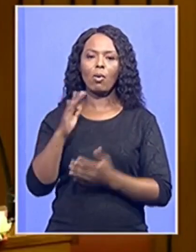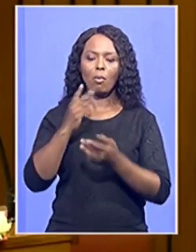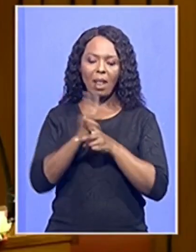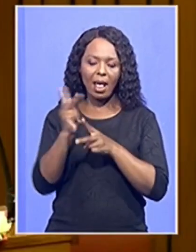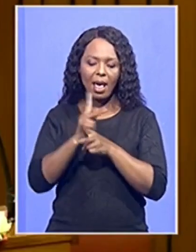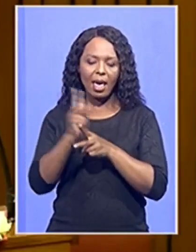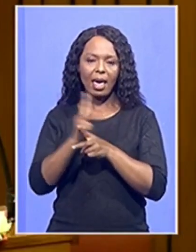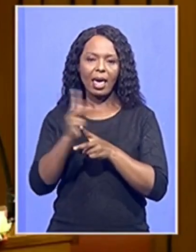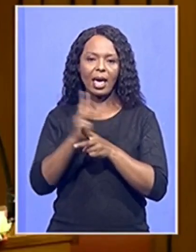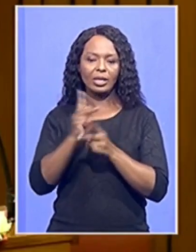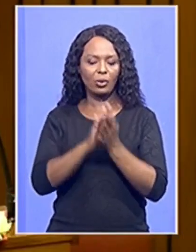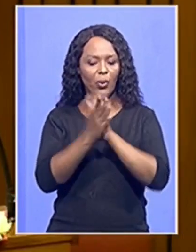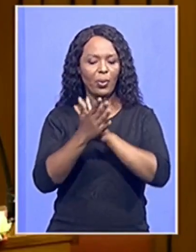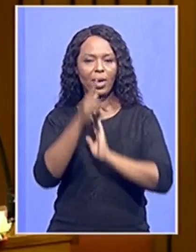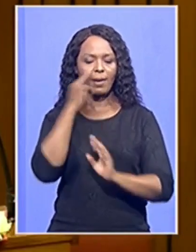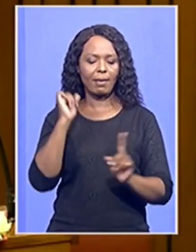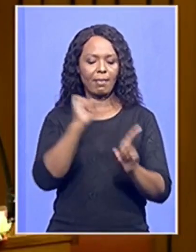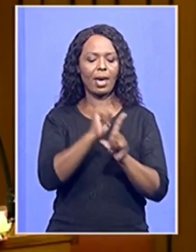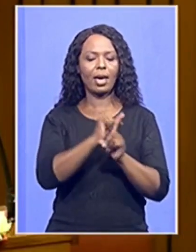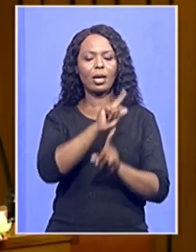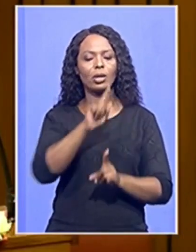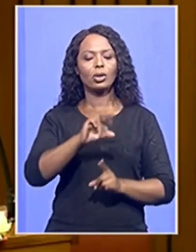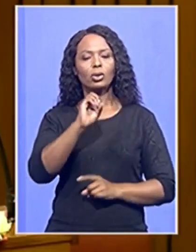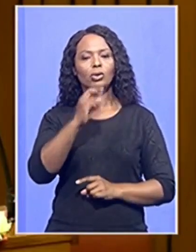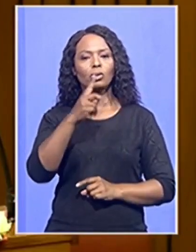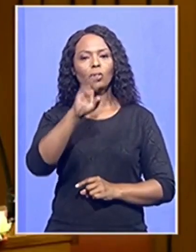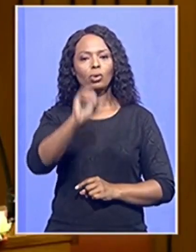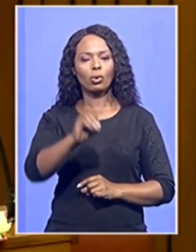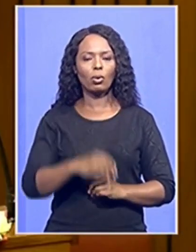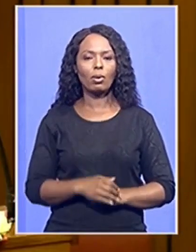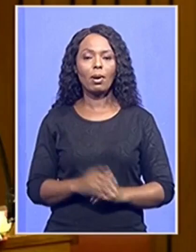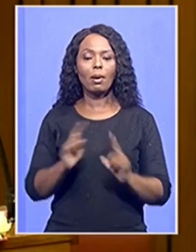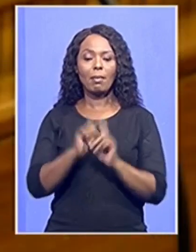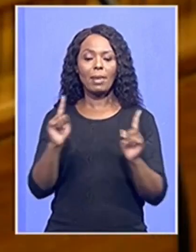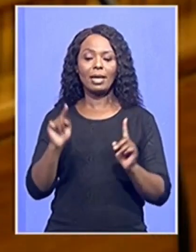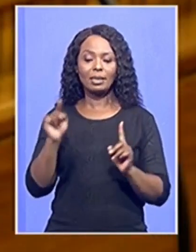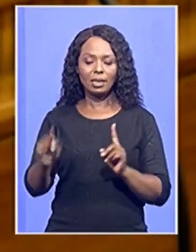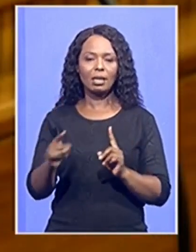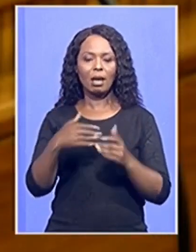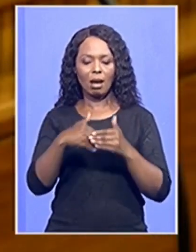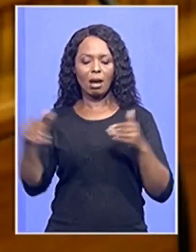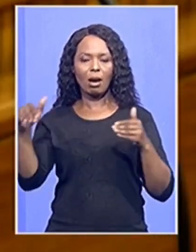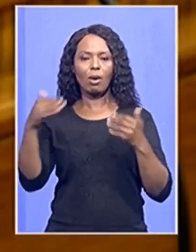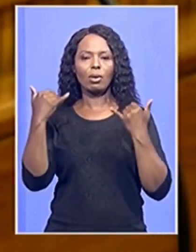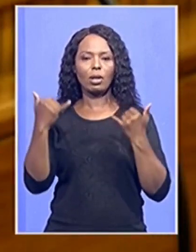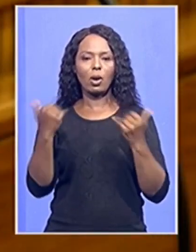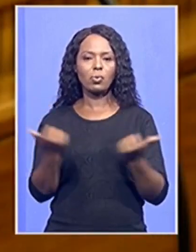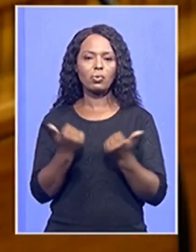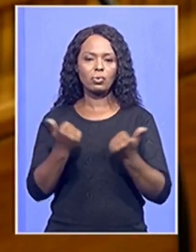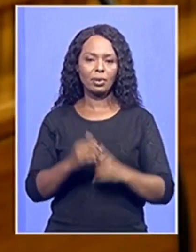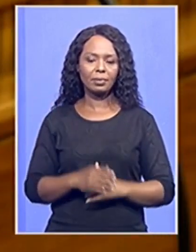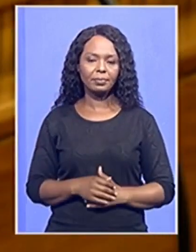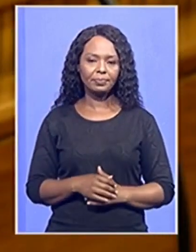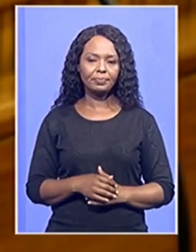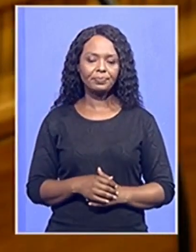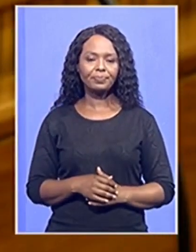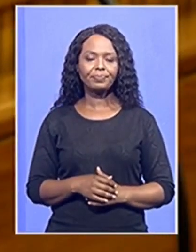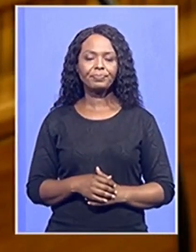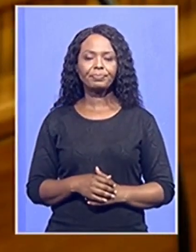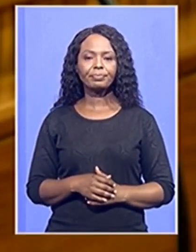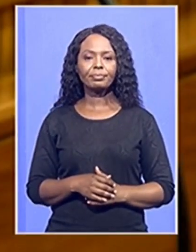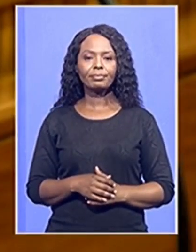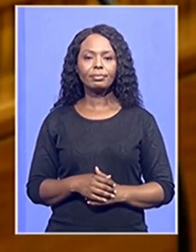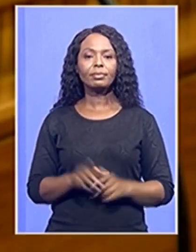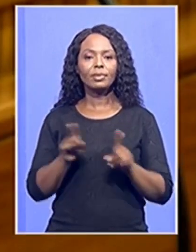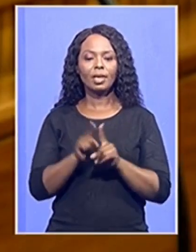go gogobisa leina la Zondo mo seretseng. Fela o tsweletse kwa ntle le go tsikinyega. Kemedi e